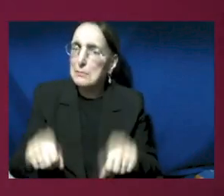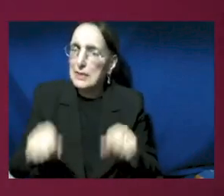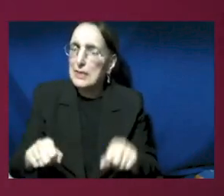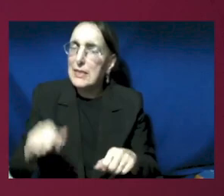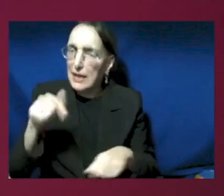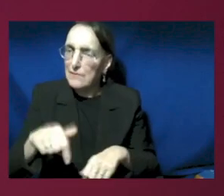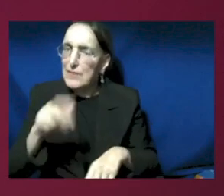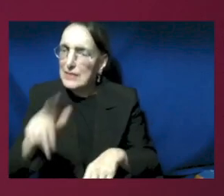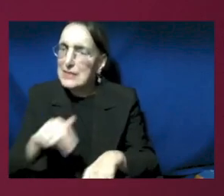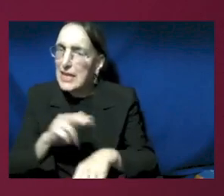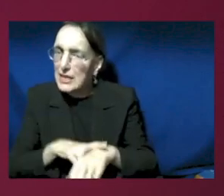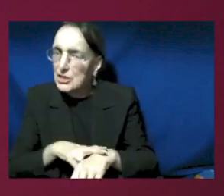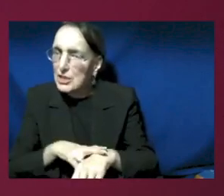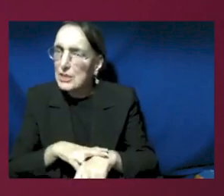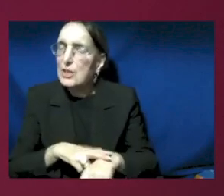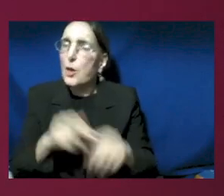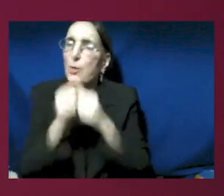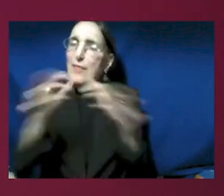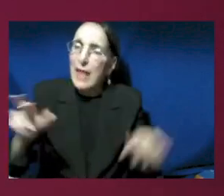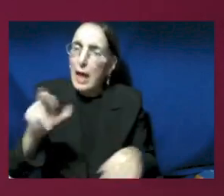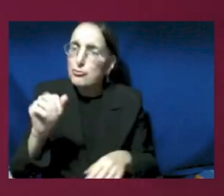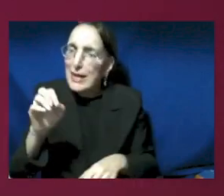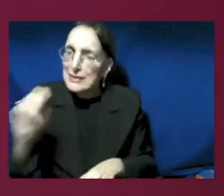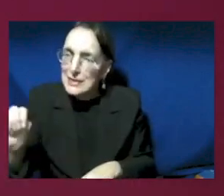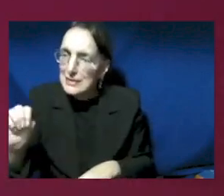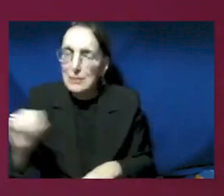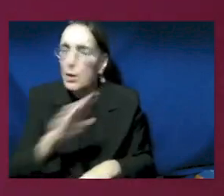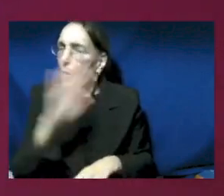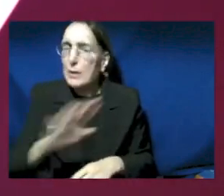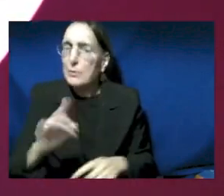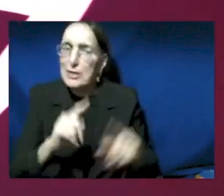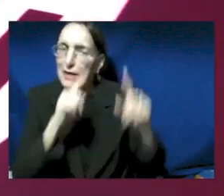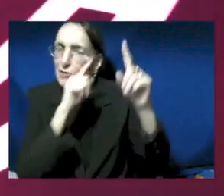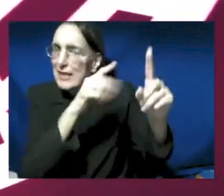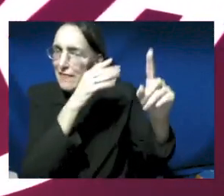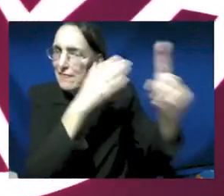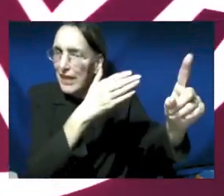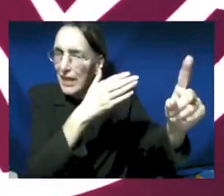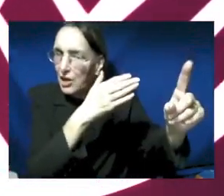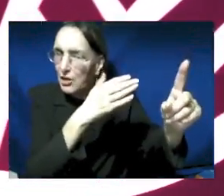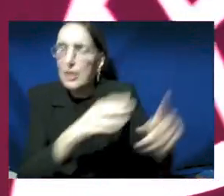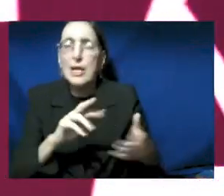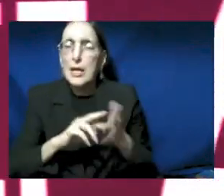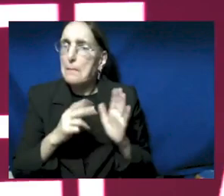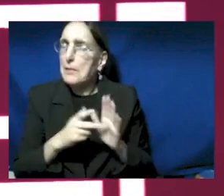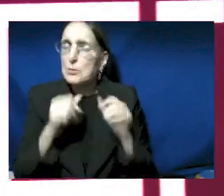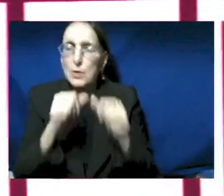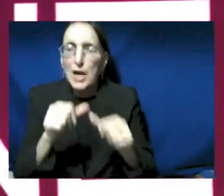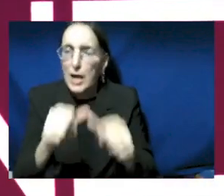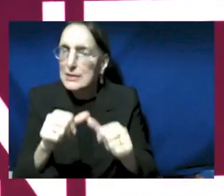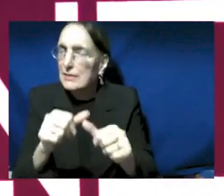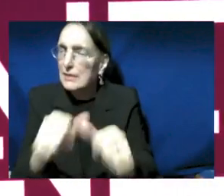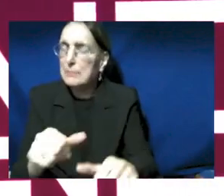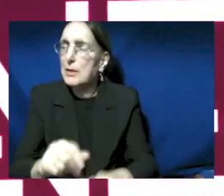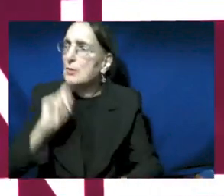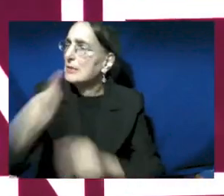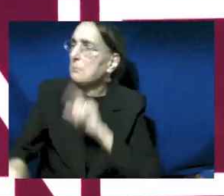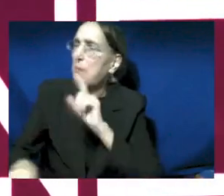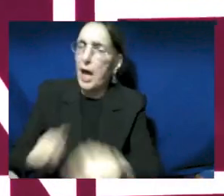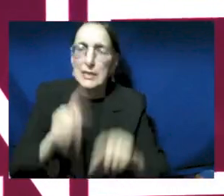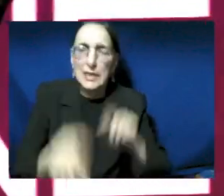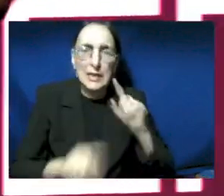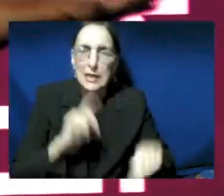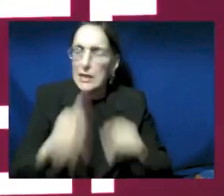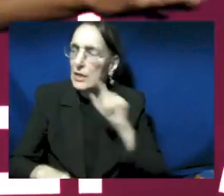nation could be without racism, we will never get there. That means that we'll constantly be responding to something